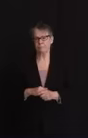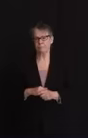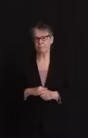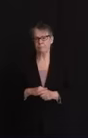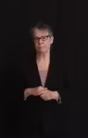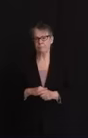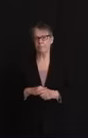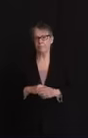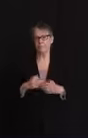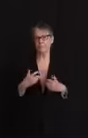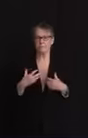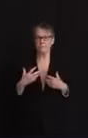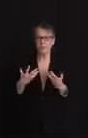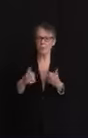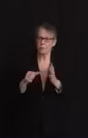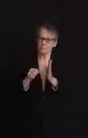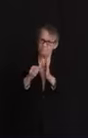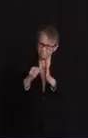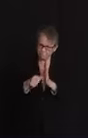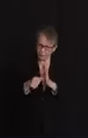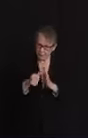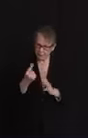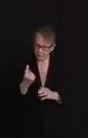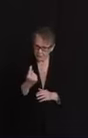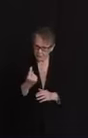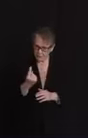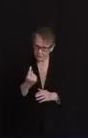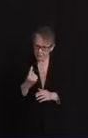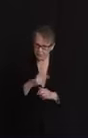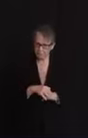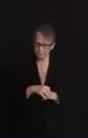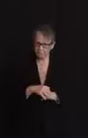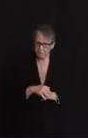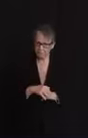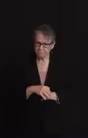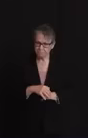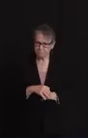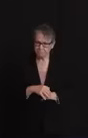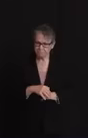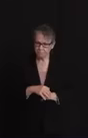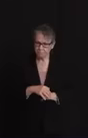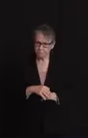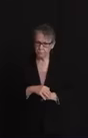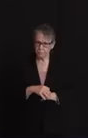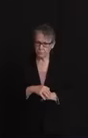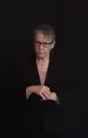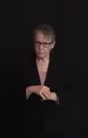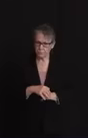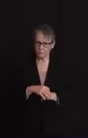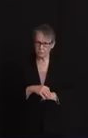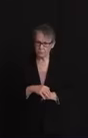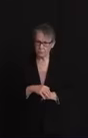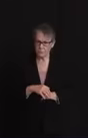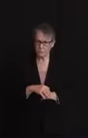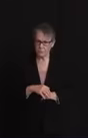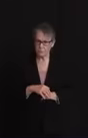He reiterated privately, was a general matter, what's been said publicly, which is small businesses were the focus of